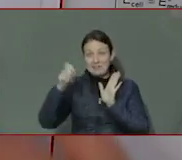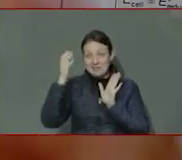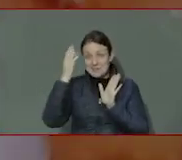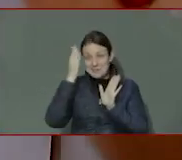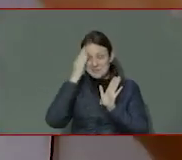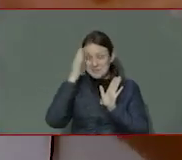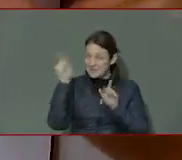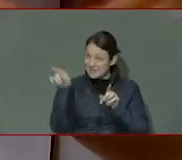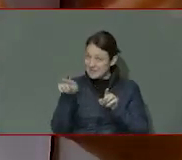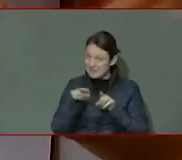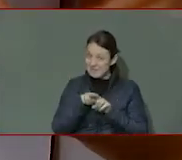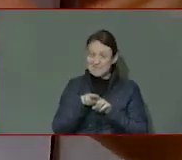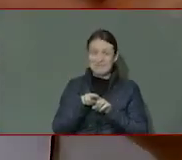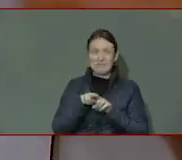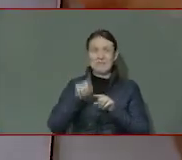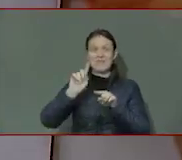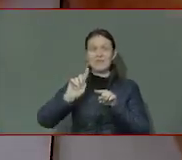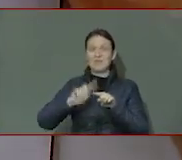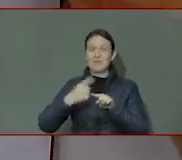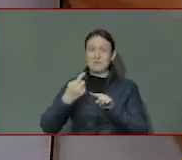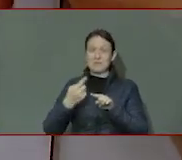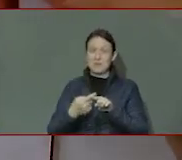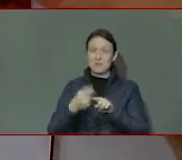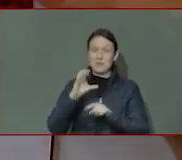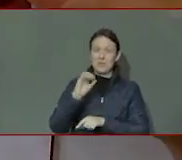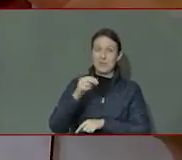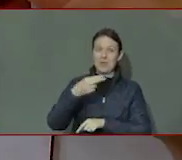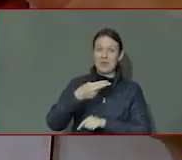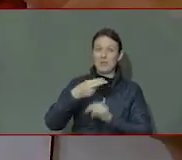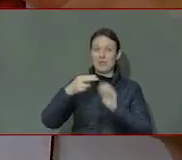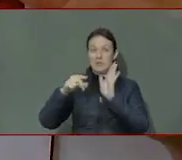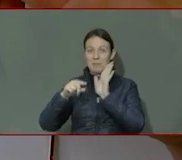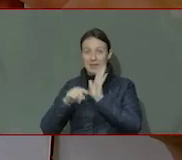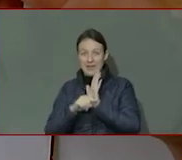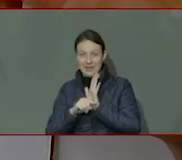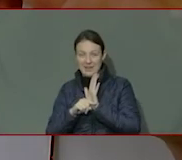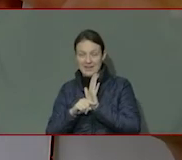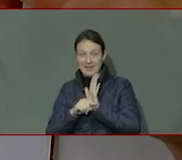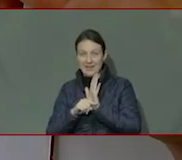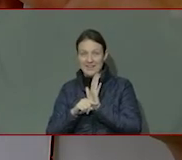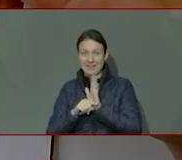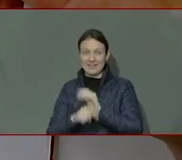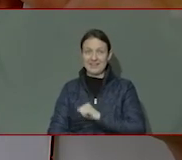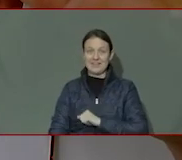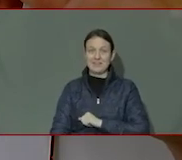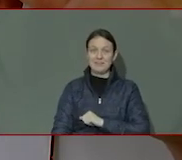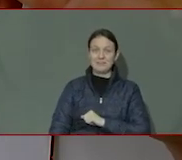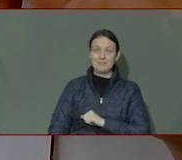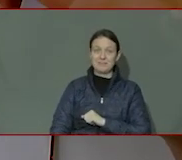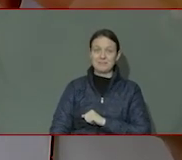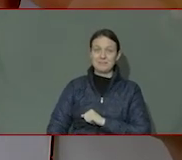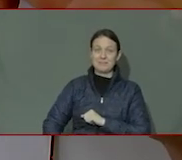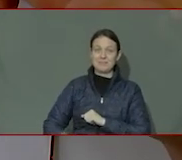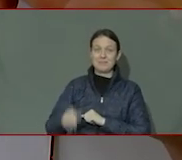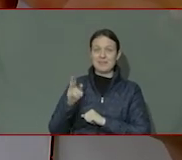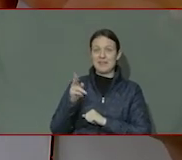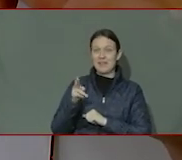ions, we have hydroxide, which is OH, negative,